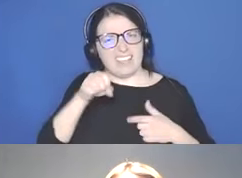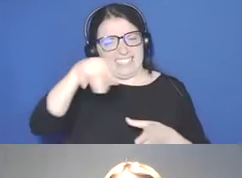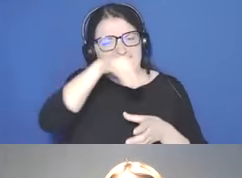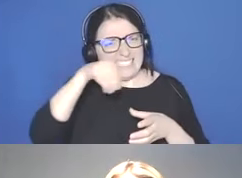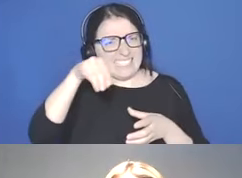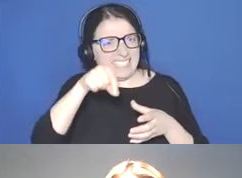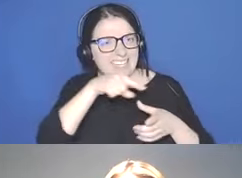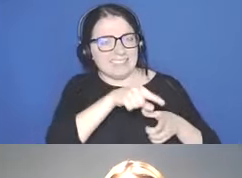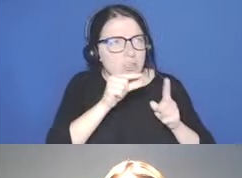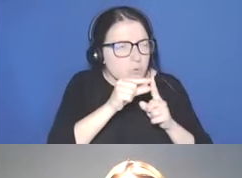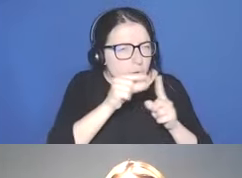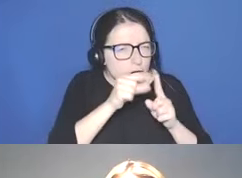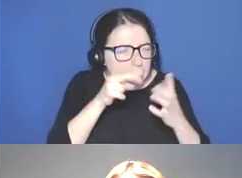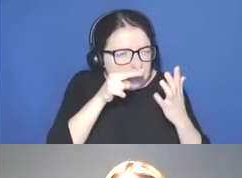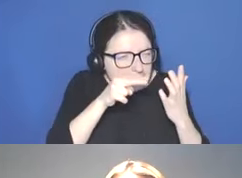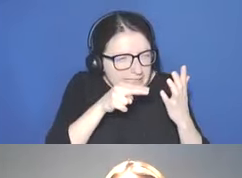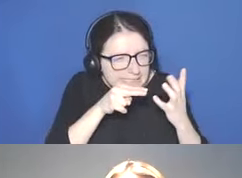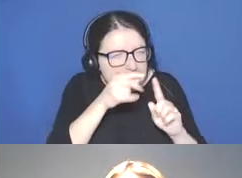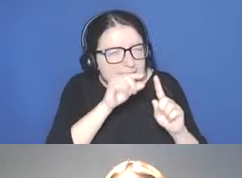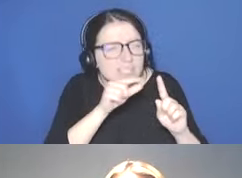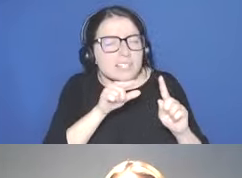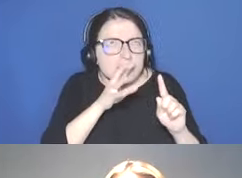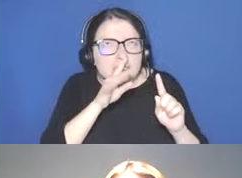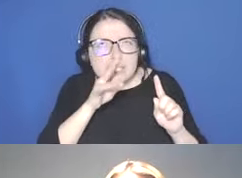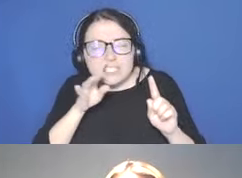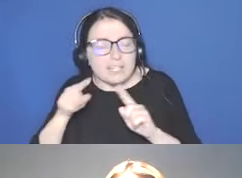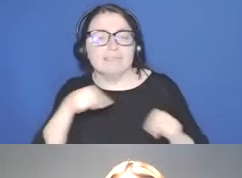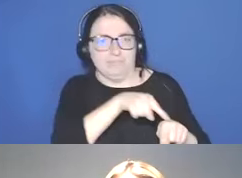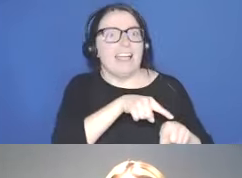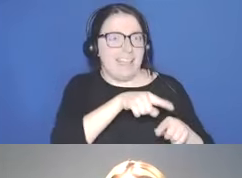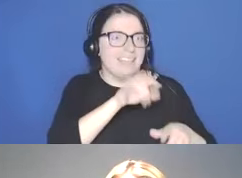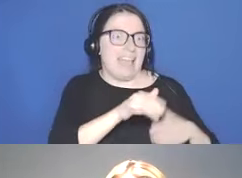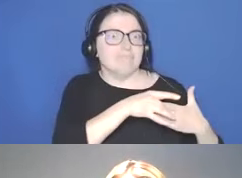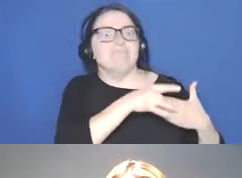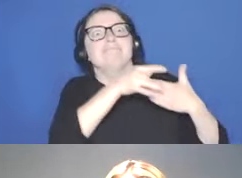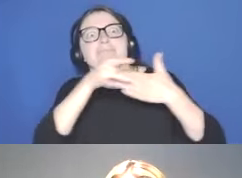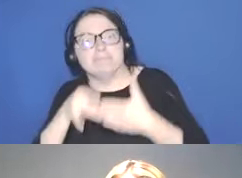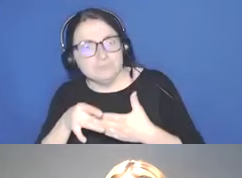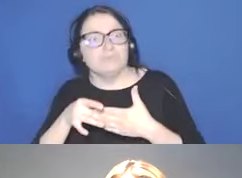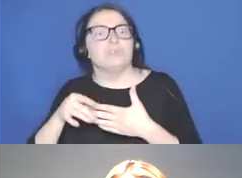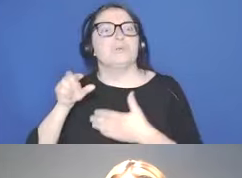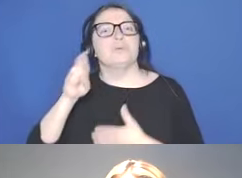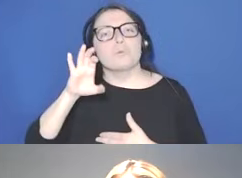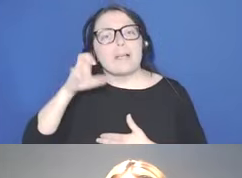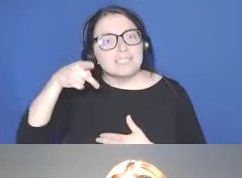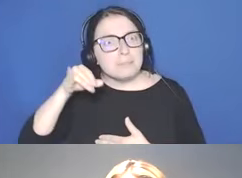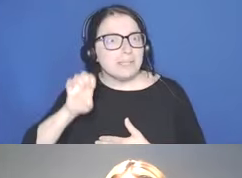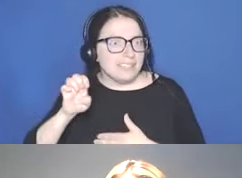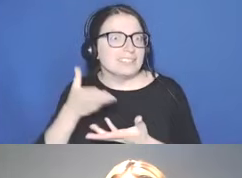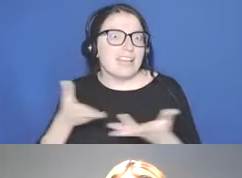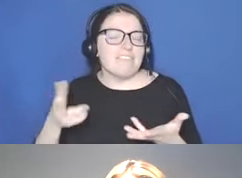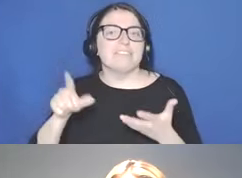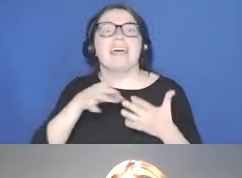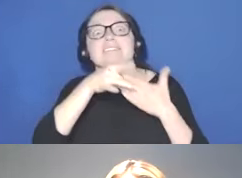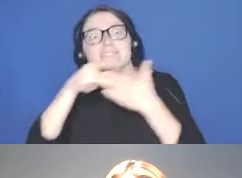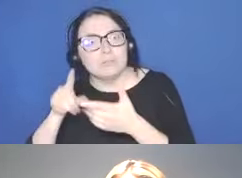like math and stuff like that. I guess they started doing like cooking or like recipe stuff to show him how to add. So just different stuff like